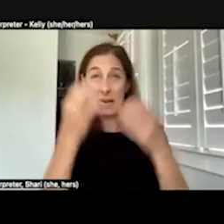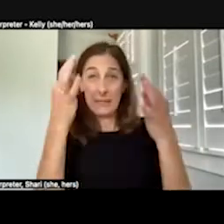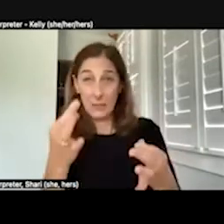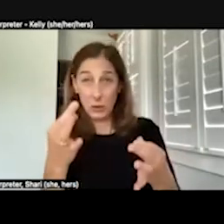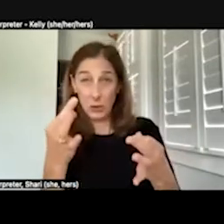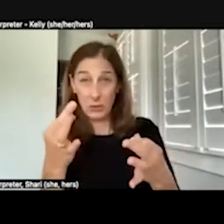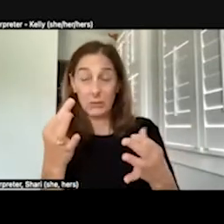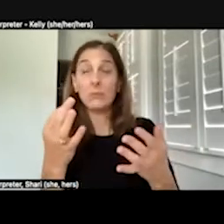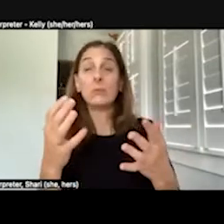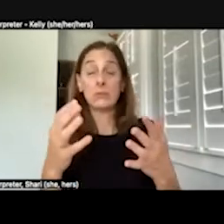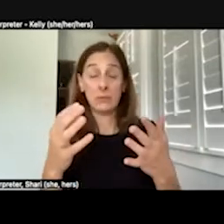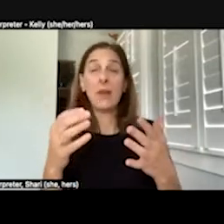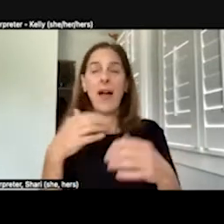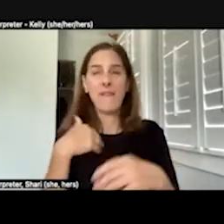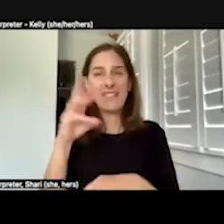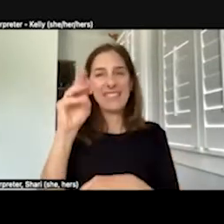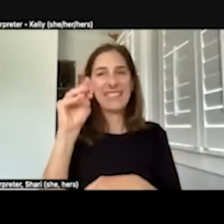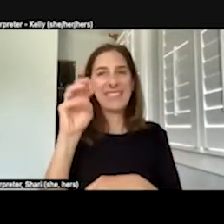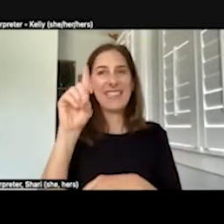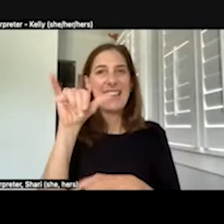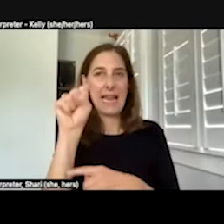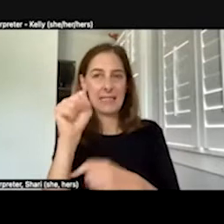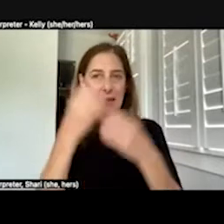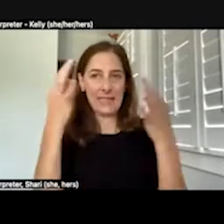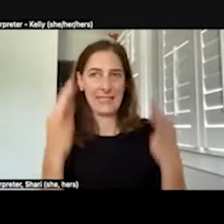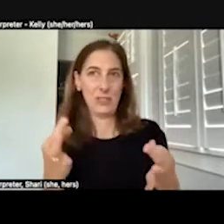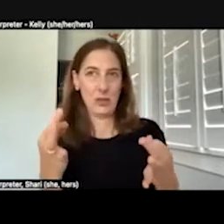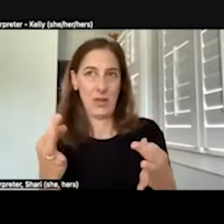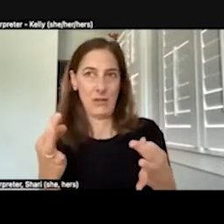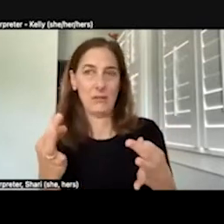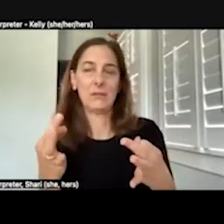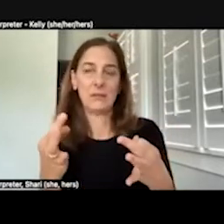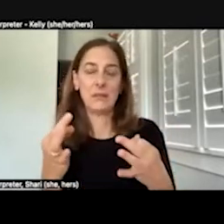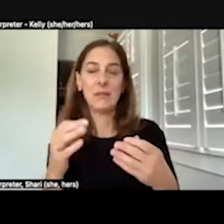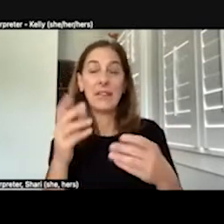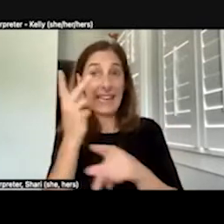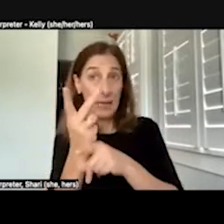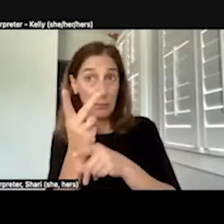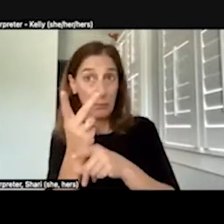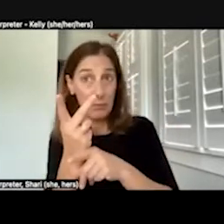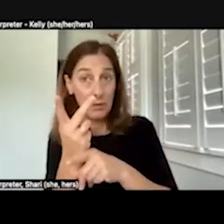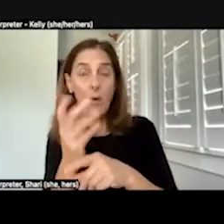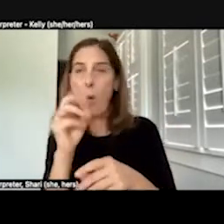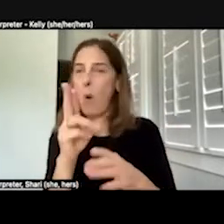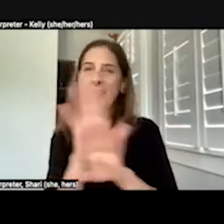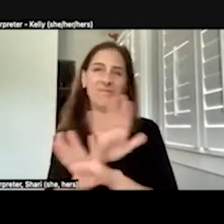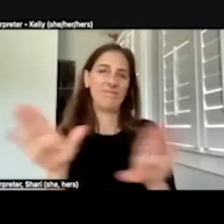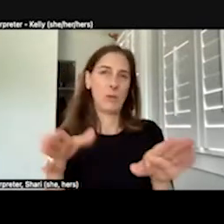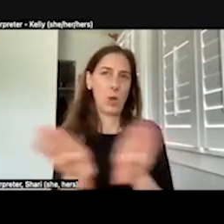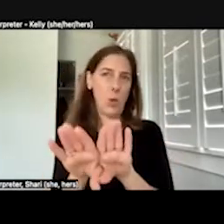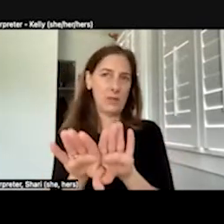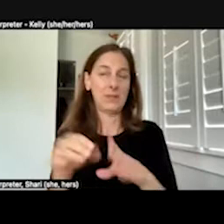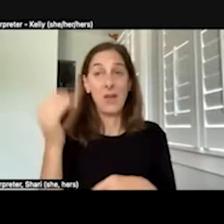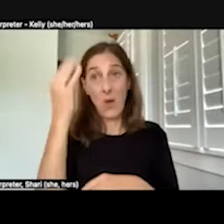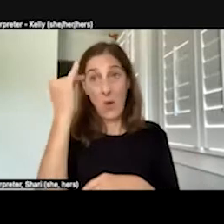or close it because you determine that the premium, is not going to offset the other cost you're